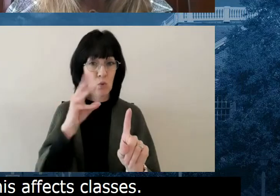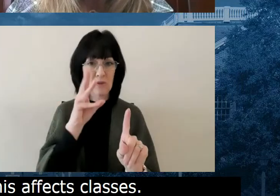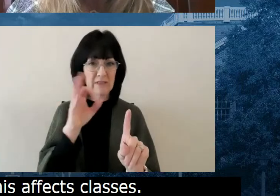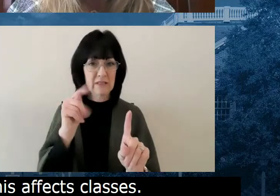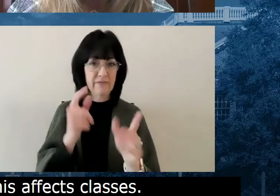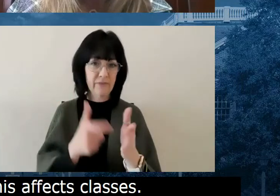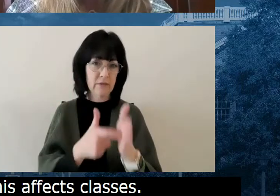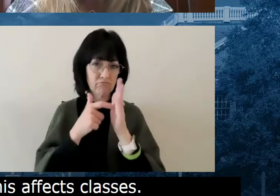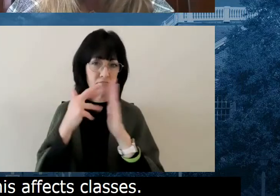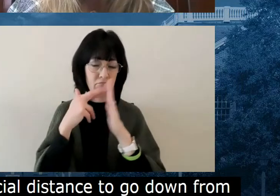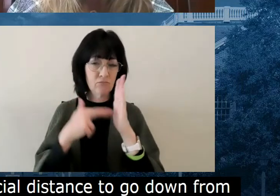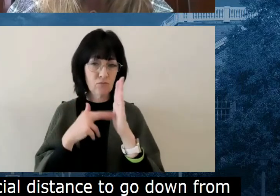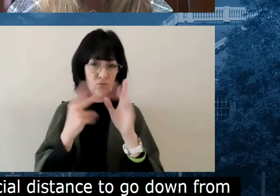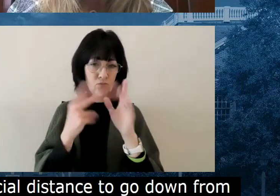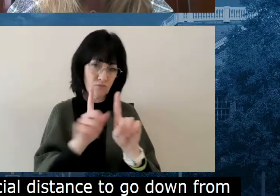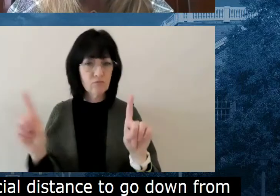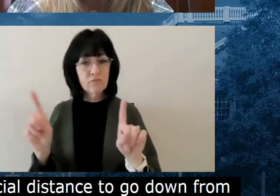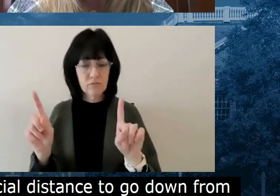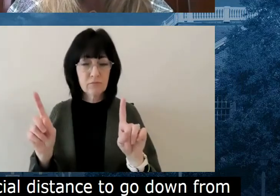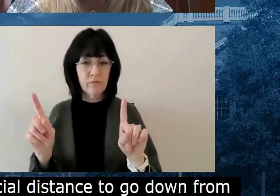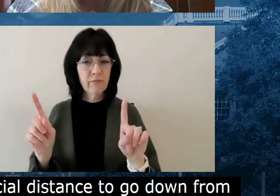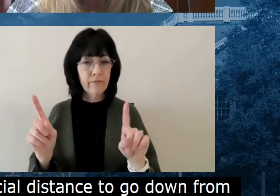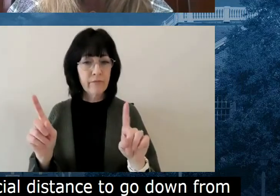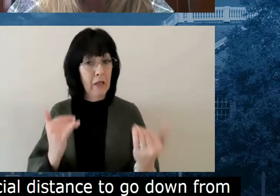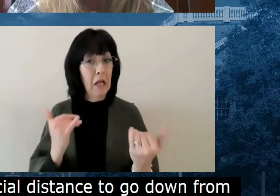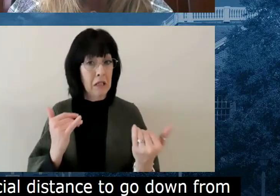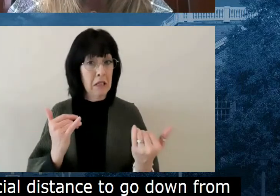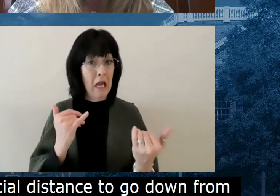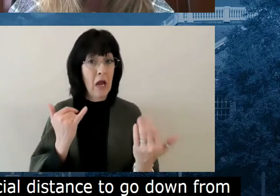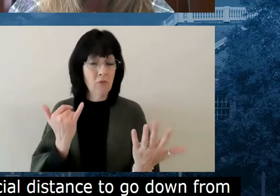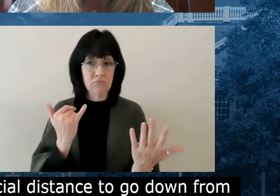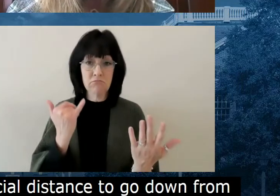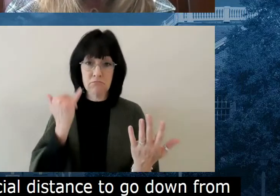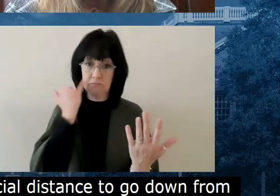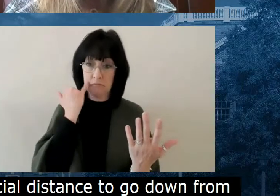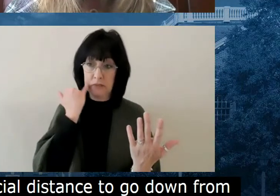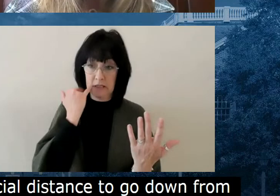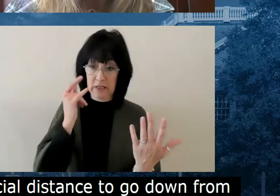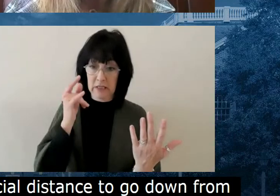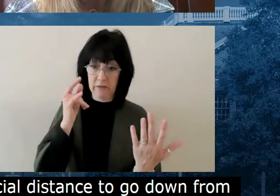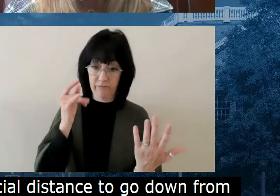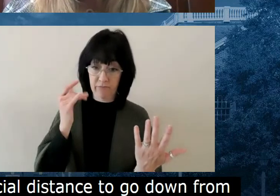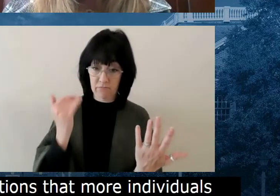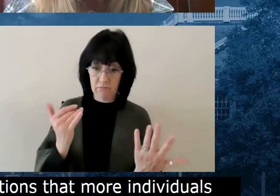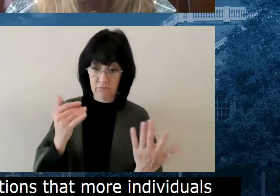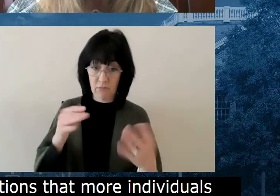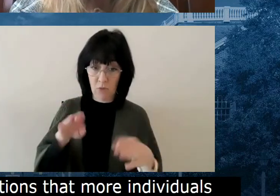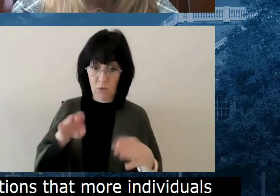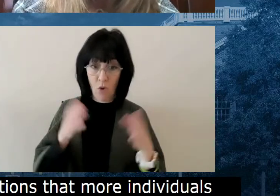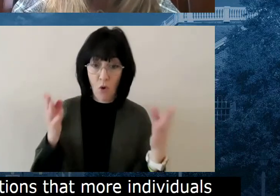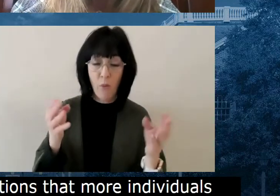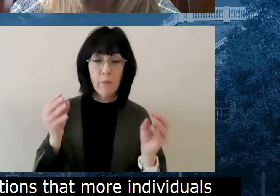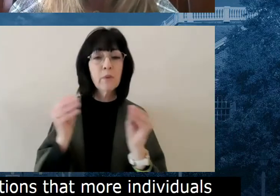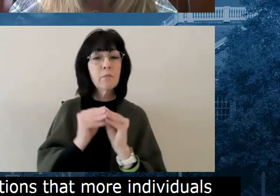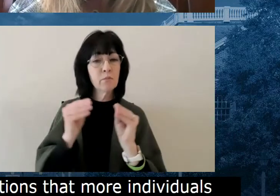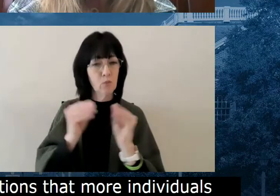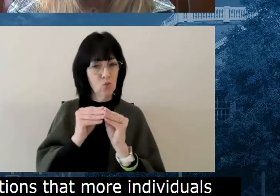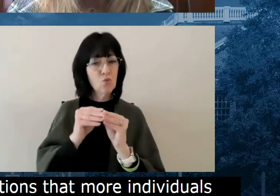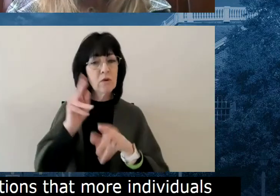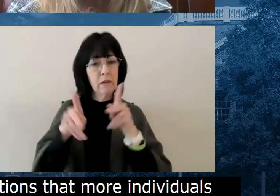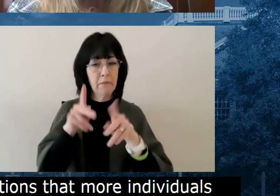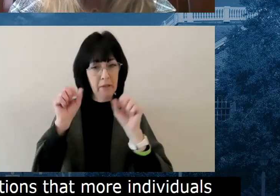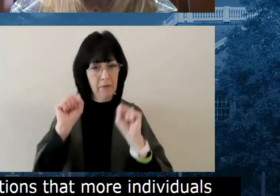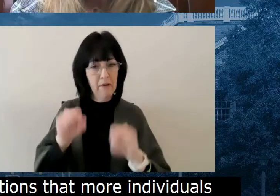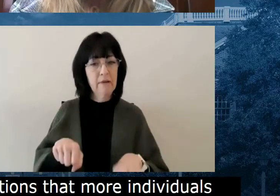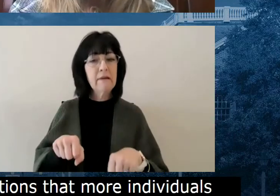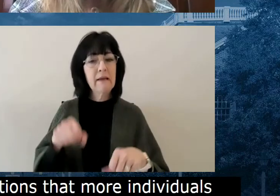new restrictions, more individuals will be able to get into classes. But as we've also discussed,